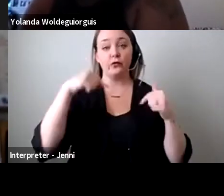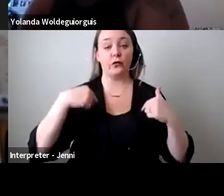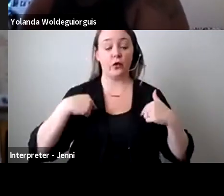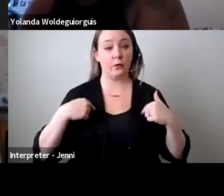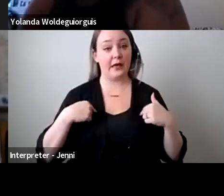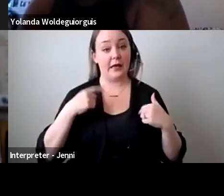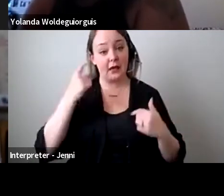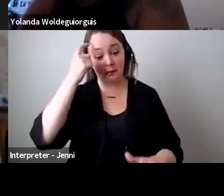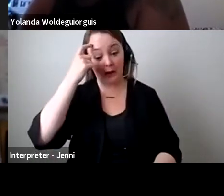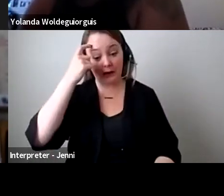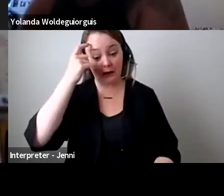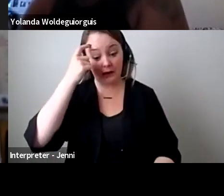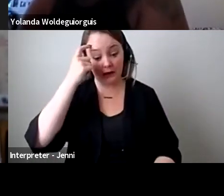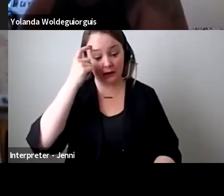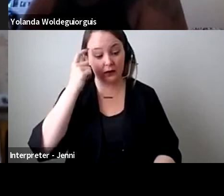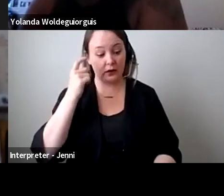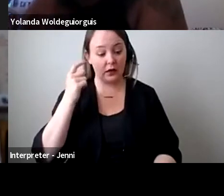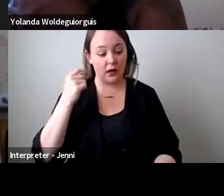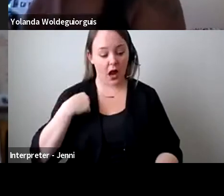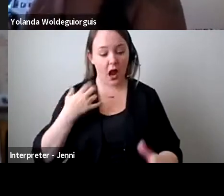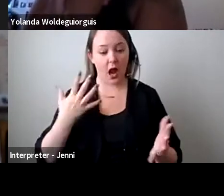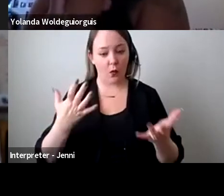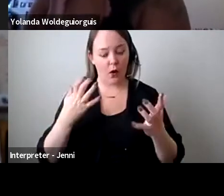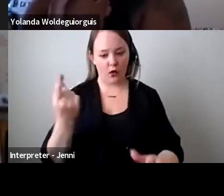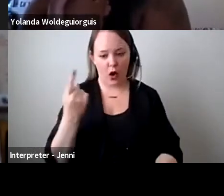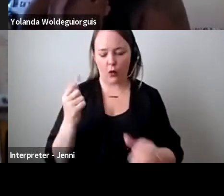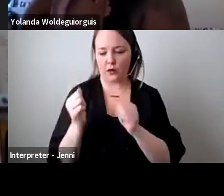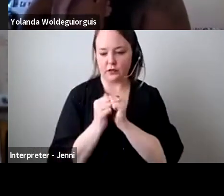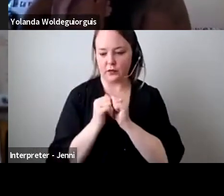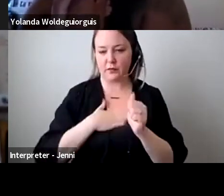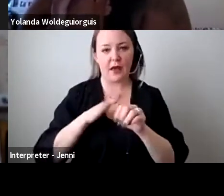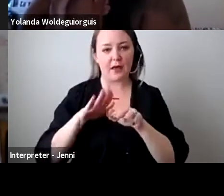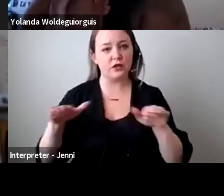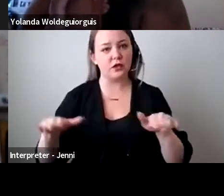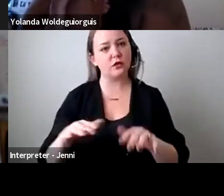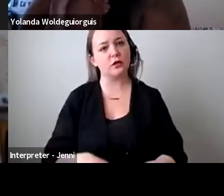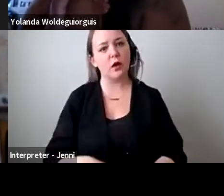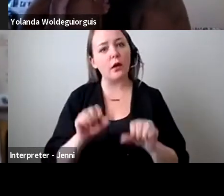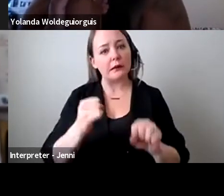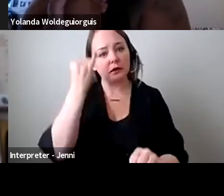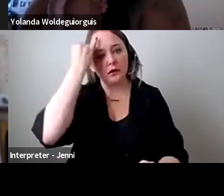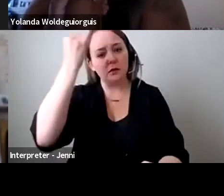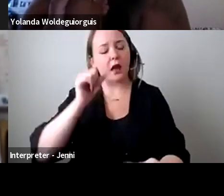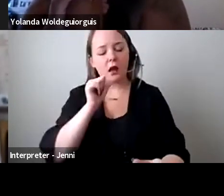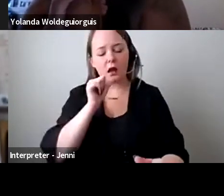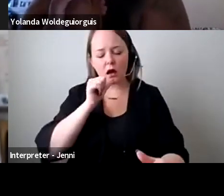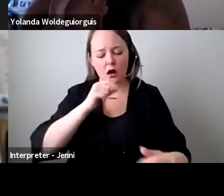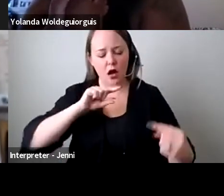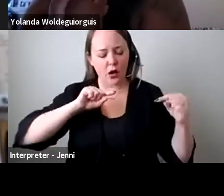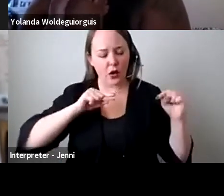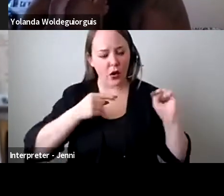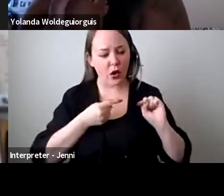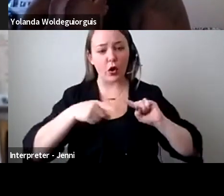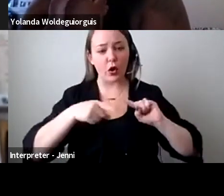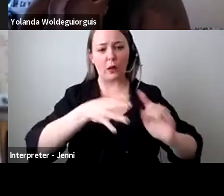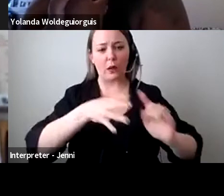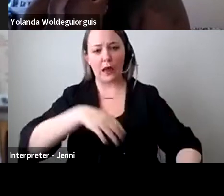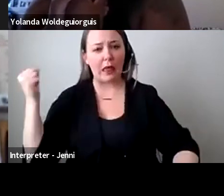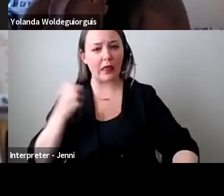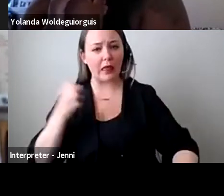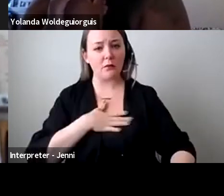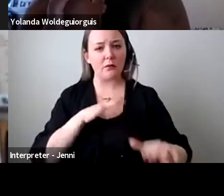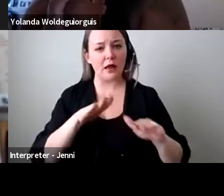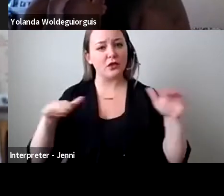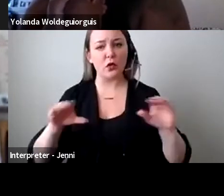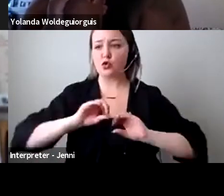my own children, I want to always be with them. So just imagine the pain that I suffered when they come and yank them away from me